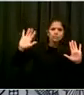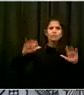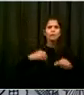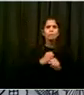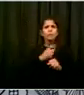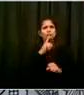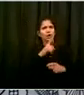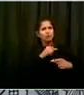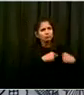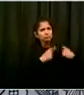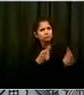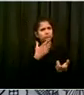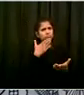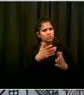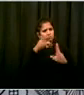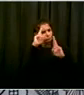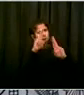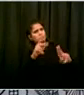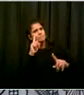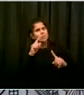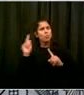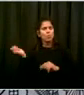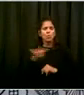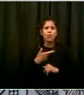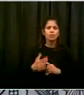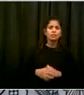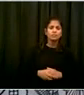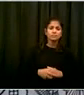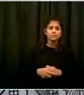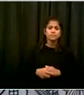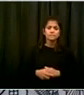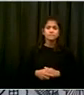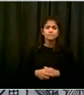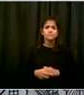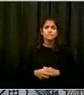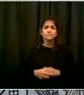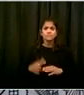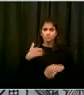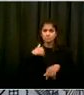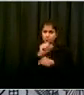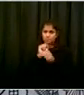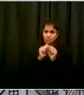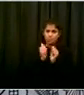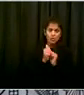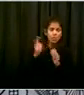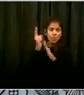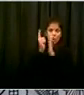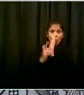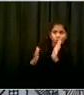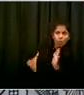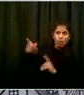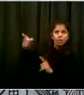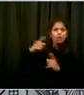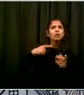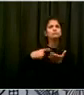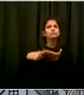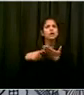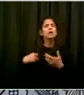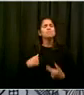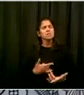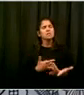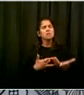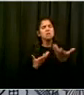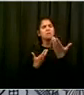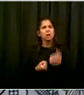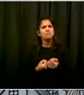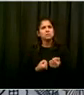responsible, very mindful, and wanting to work with local and state authorities. I don't expect that to change here. Maybe there'll be a few, but overwhelmingly,